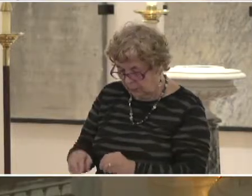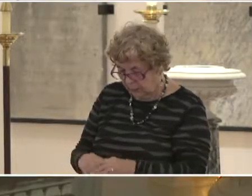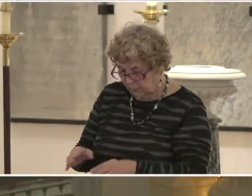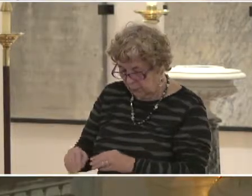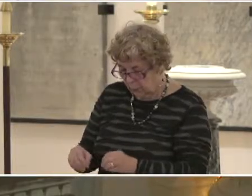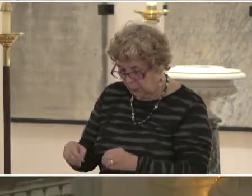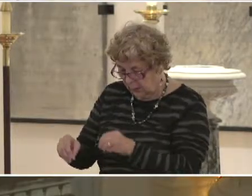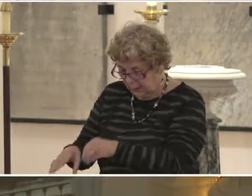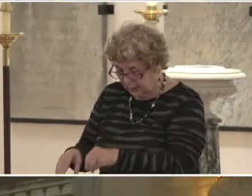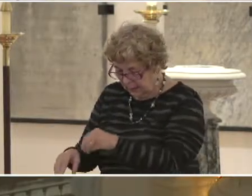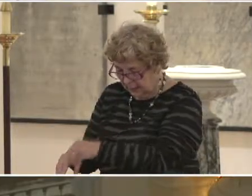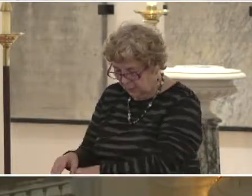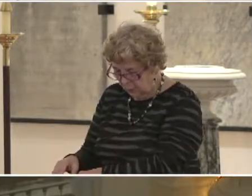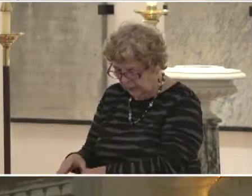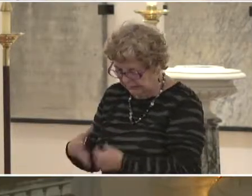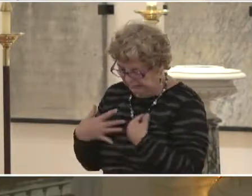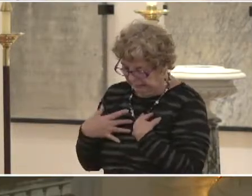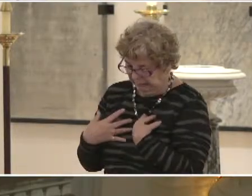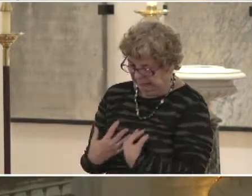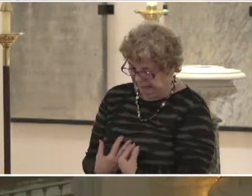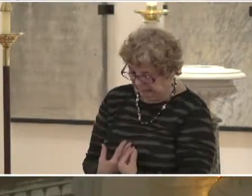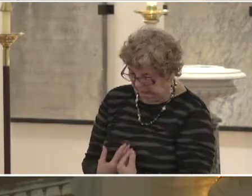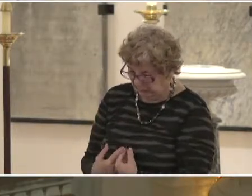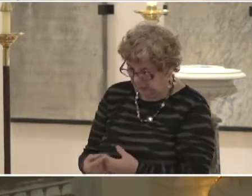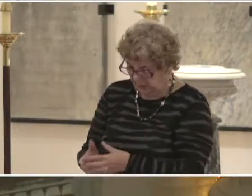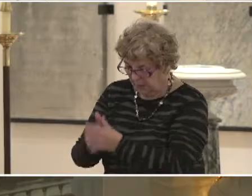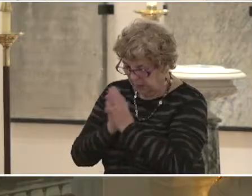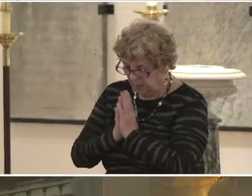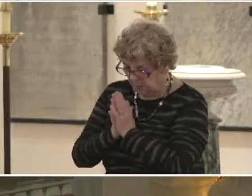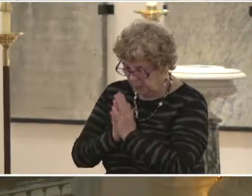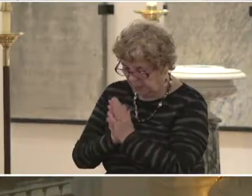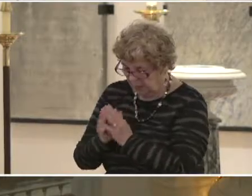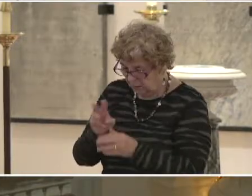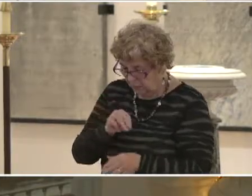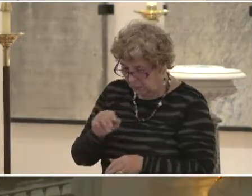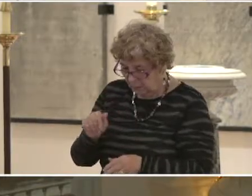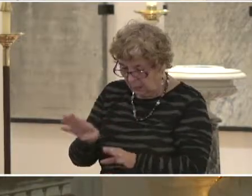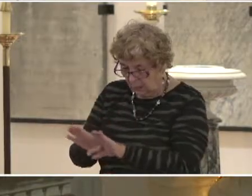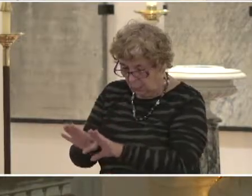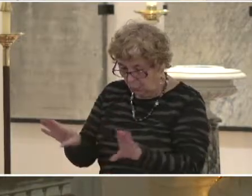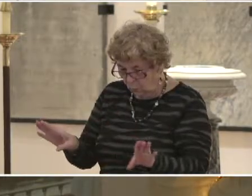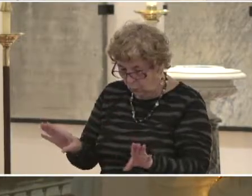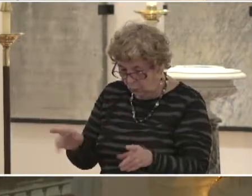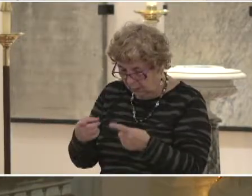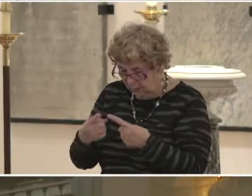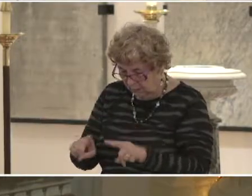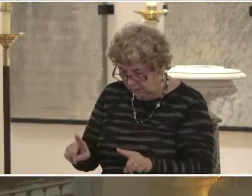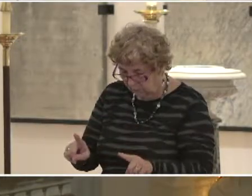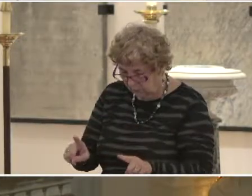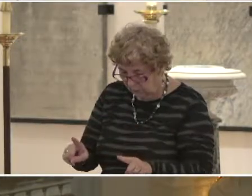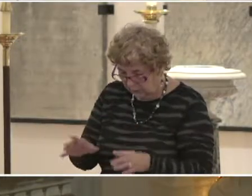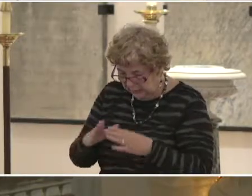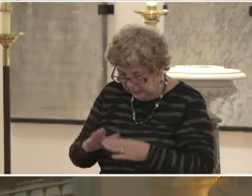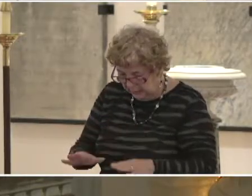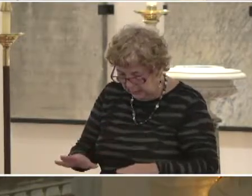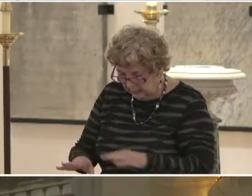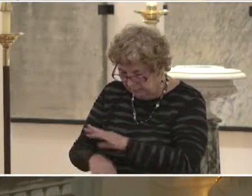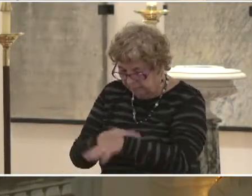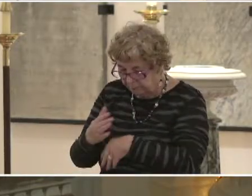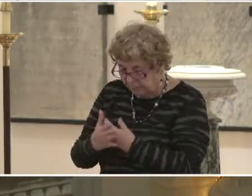Mother Teresa of Calcutta wrote to her confessor in 1948, "Jesus has a very special love for